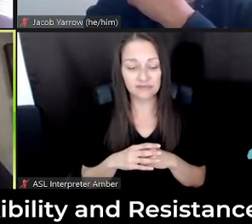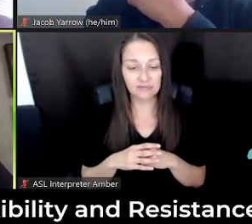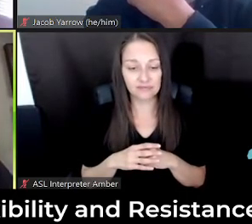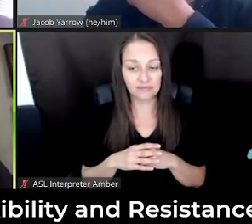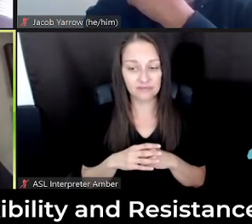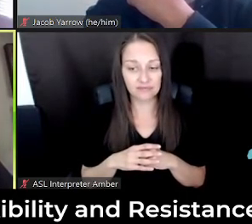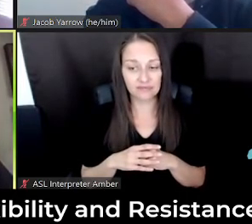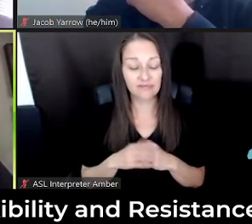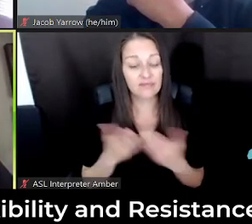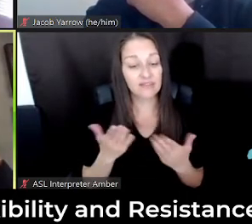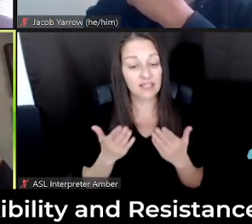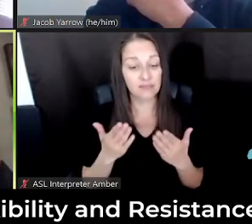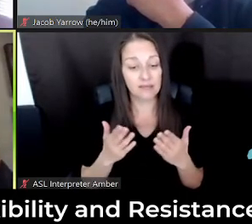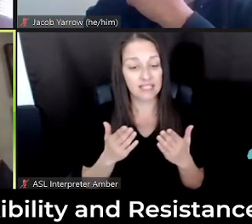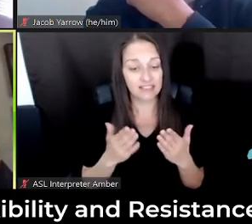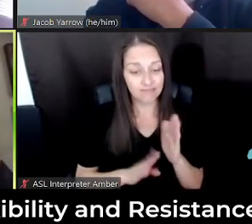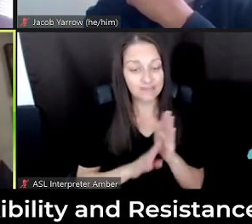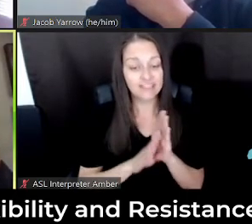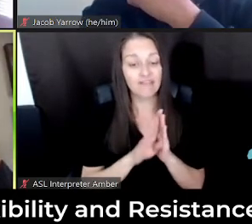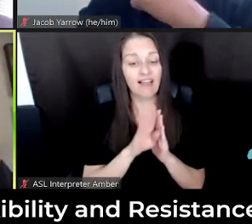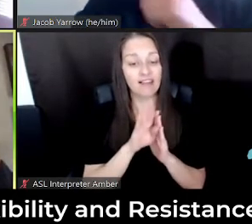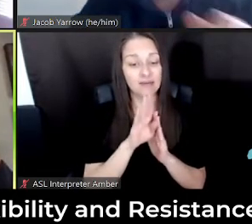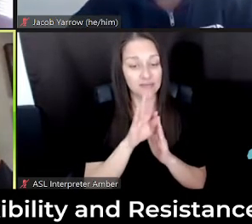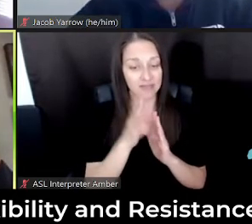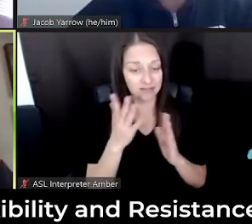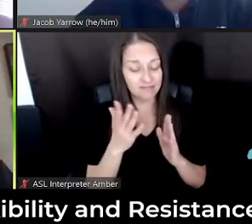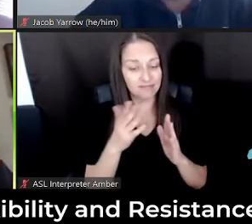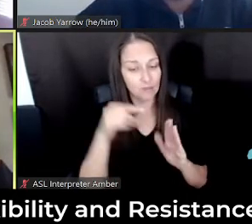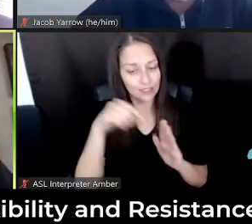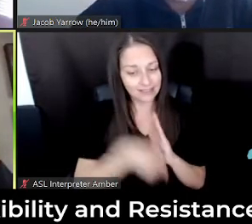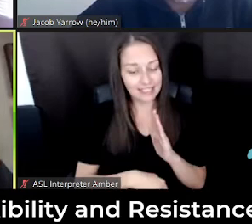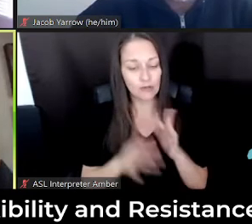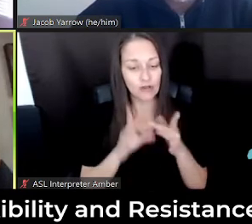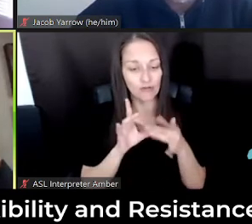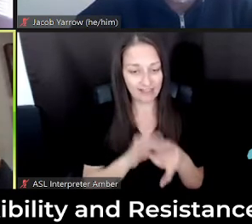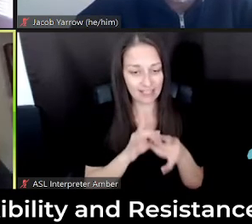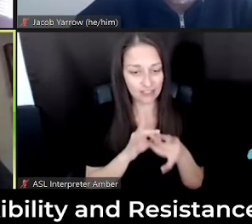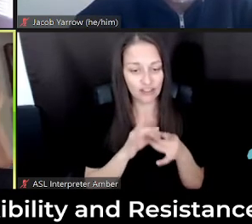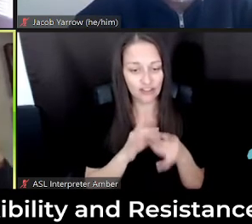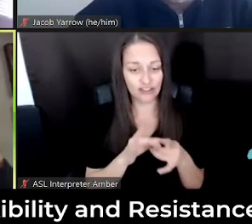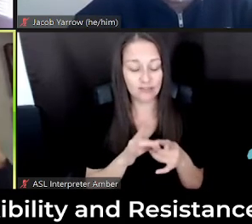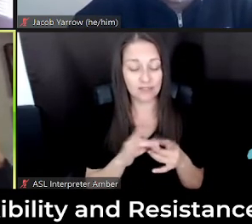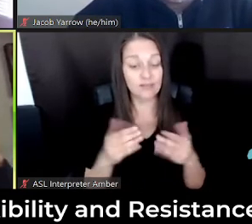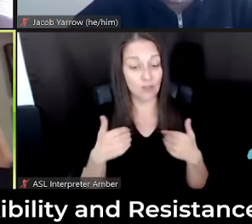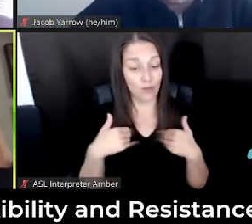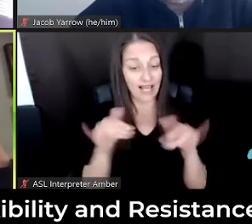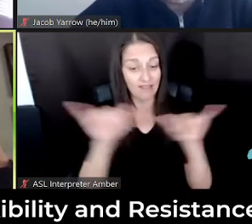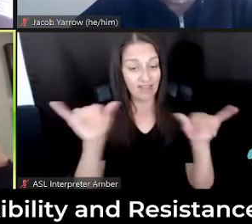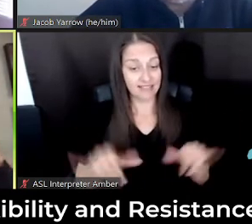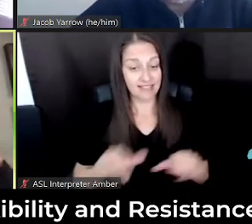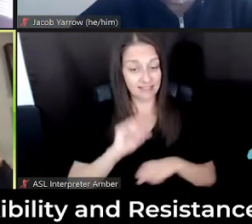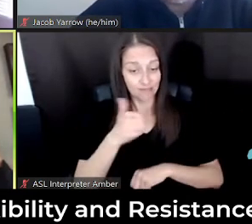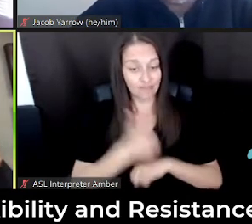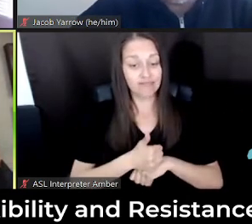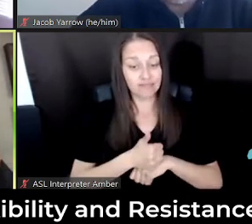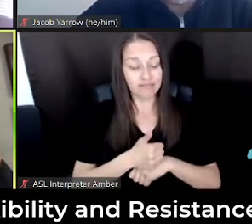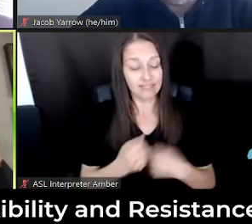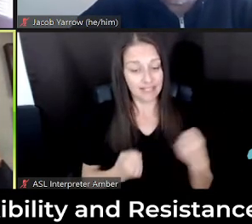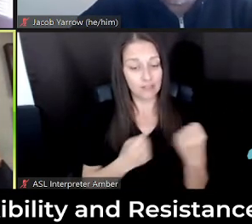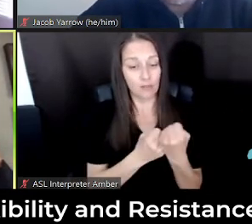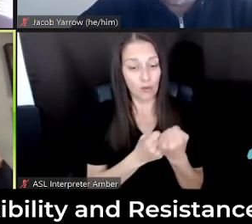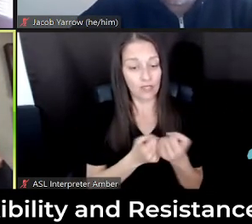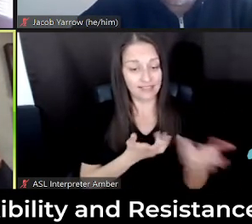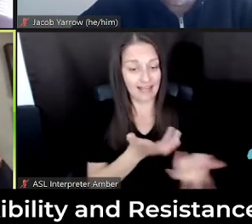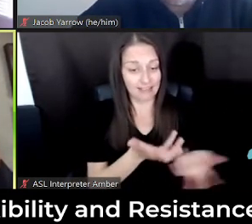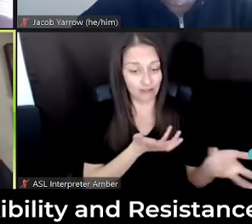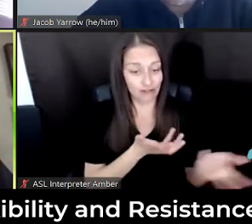further relationships or build. There's a kind of a system there that supports some of that exchange, whether it's